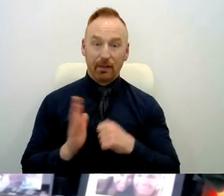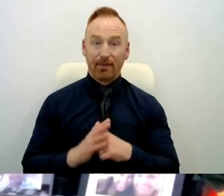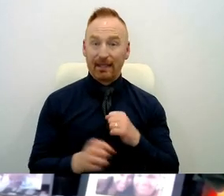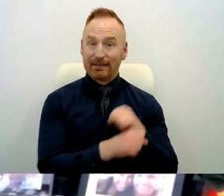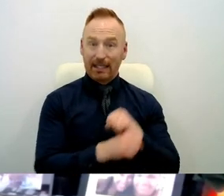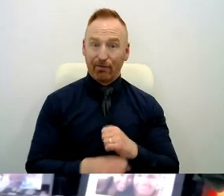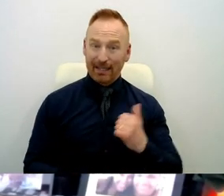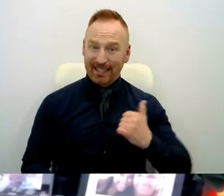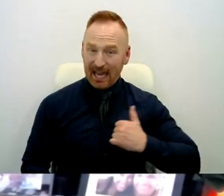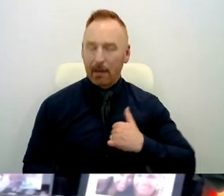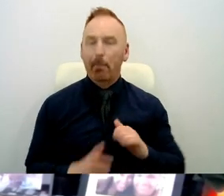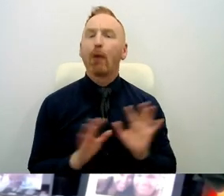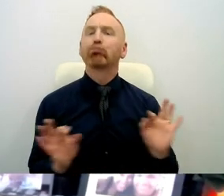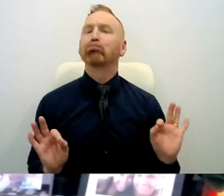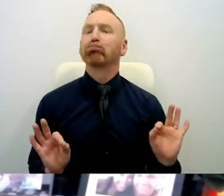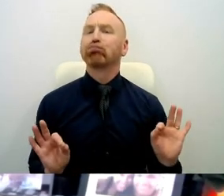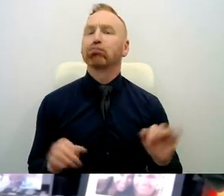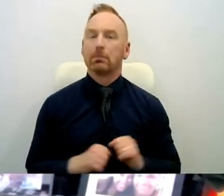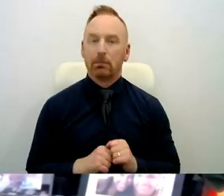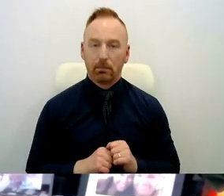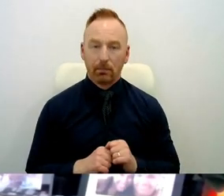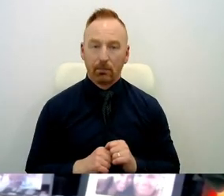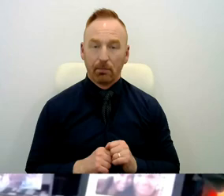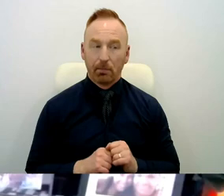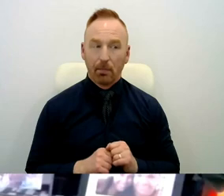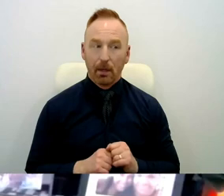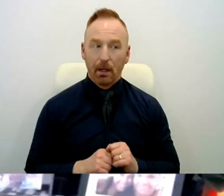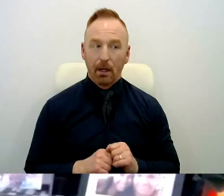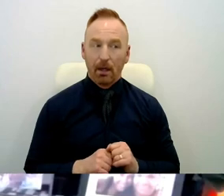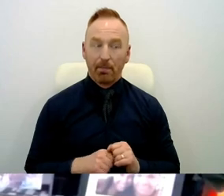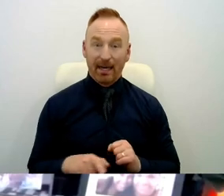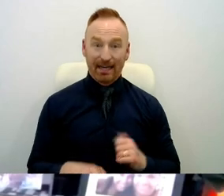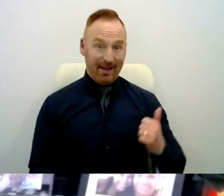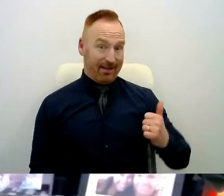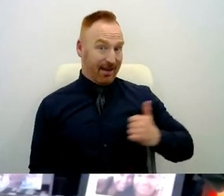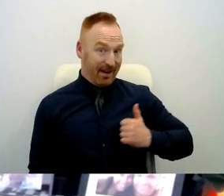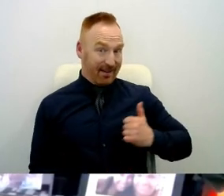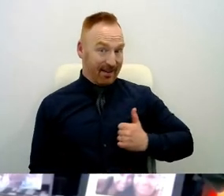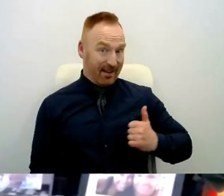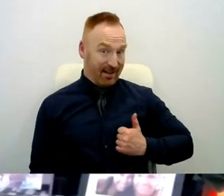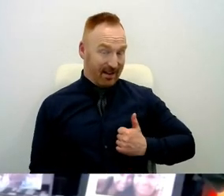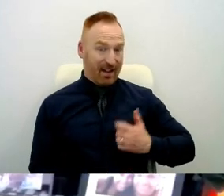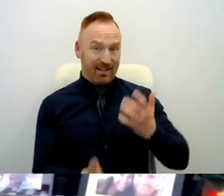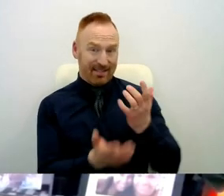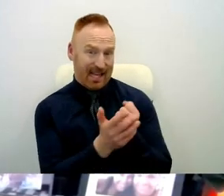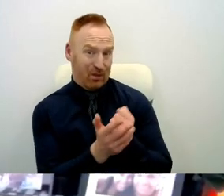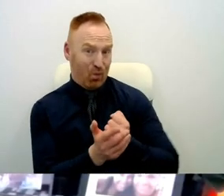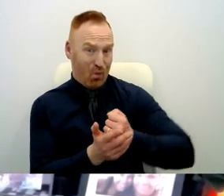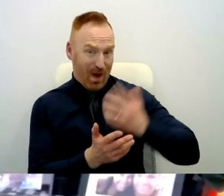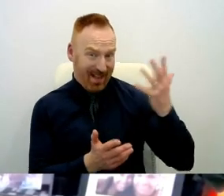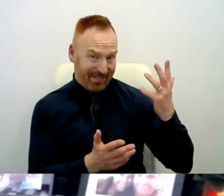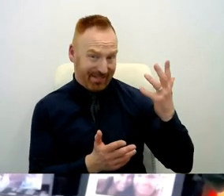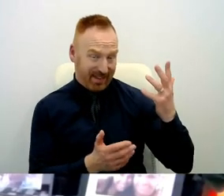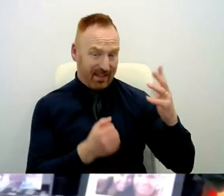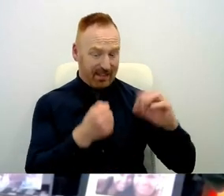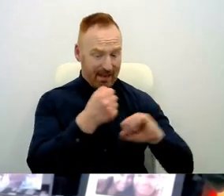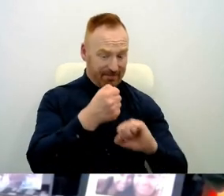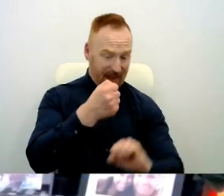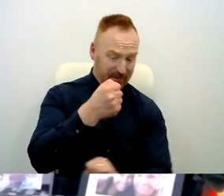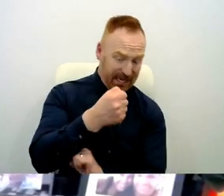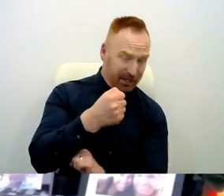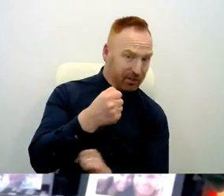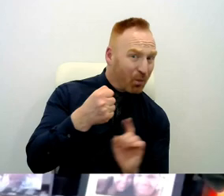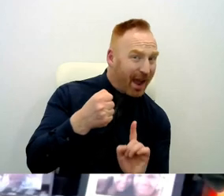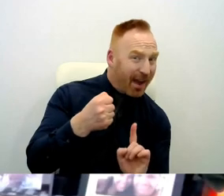in Canada, that it was really kind of minor. And the degree to which Canada's wealth was built on the backs